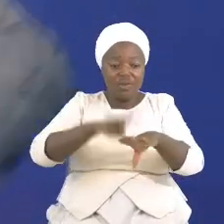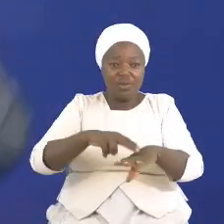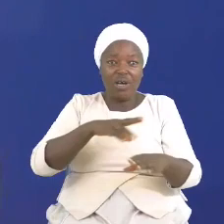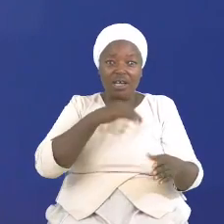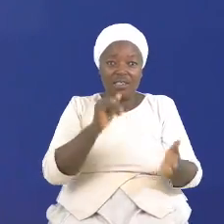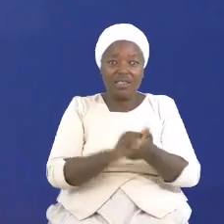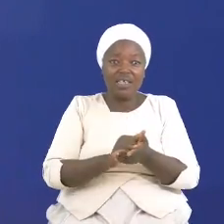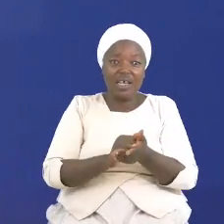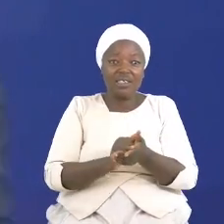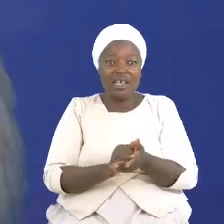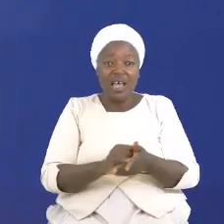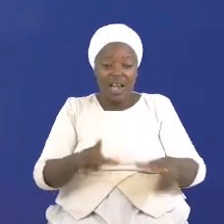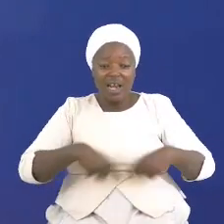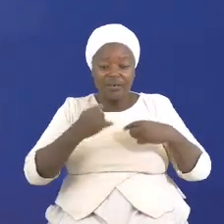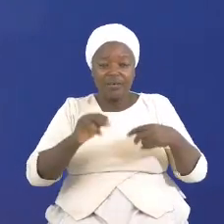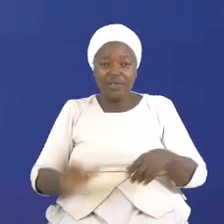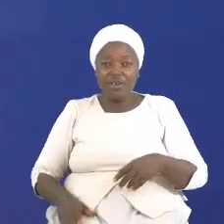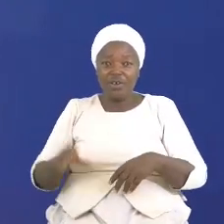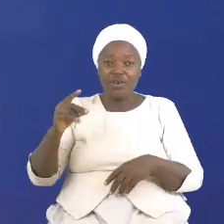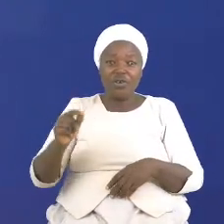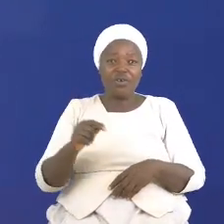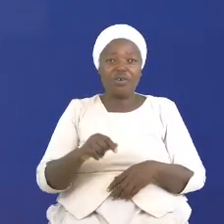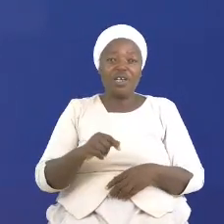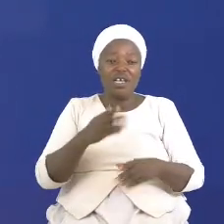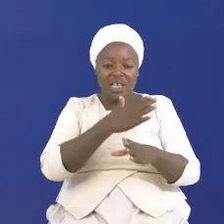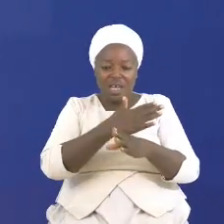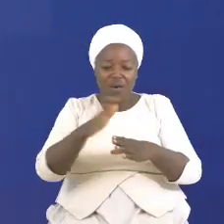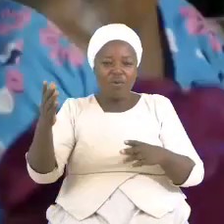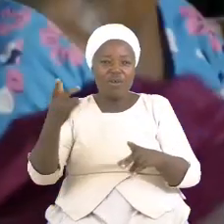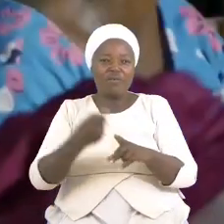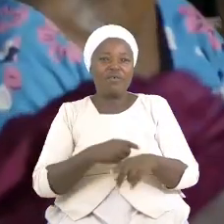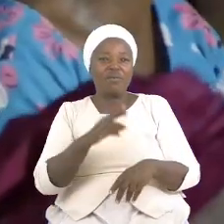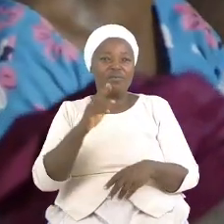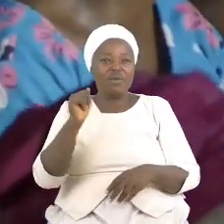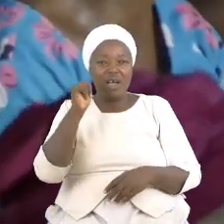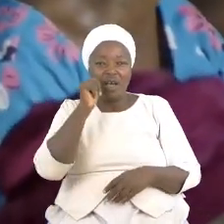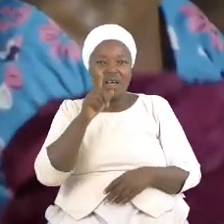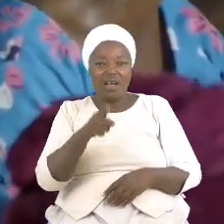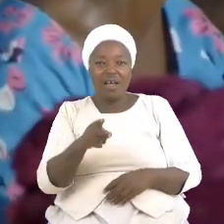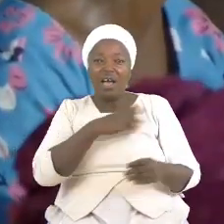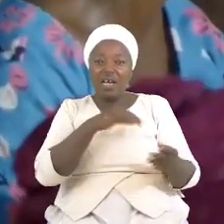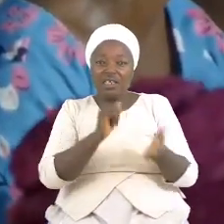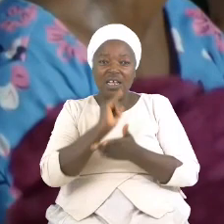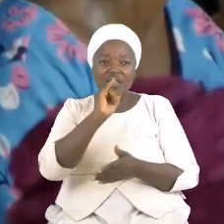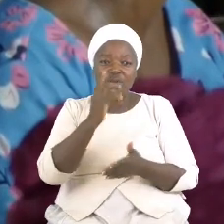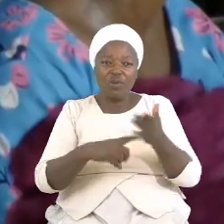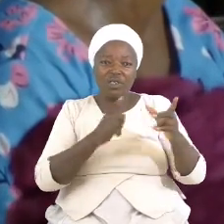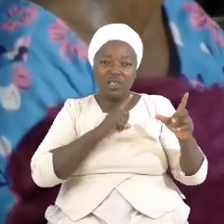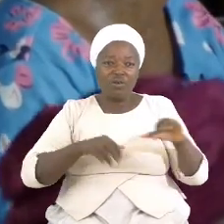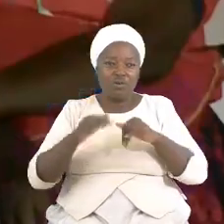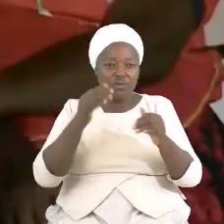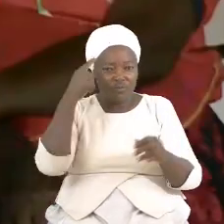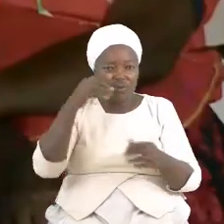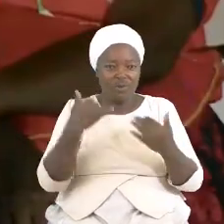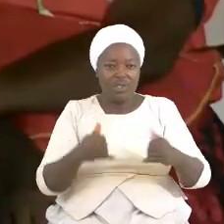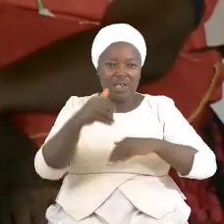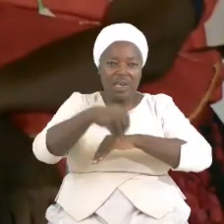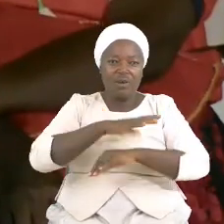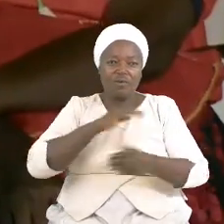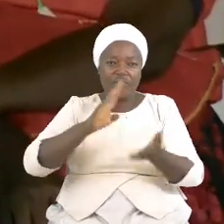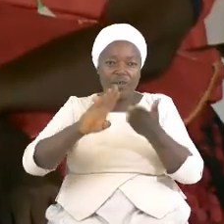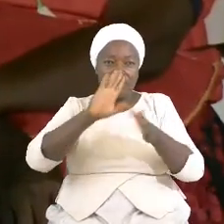dog away from her. That's what the Lord will do for you tonight. He will forgive your sins. sin. And when